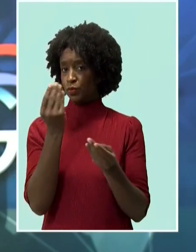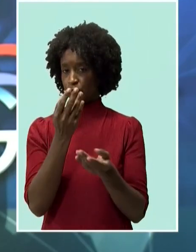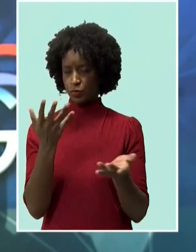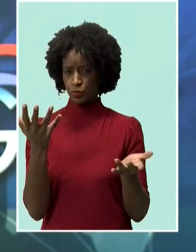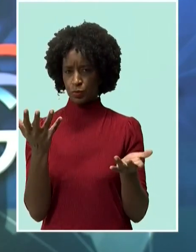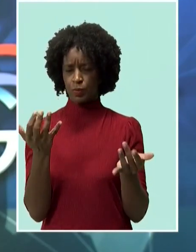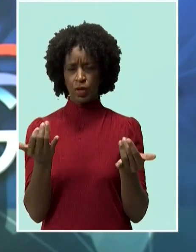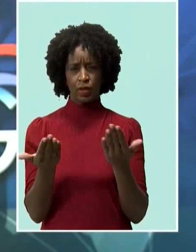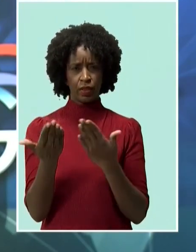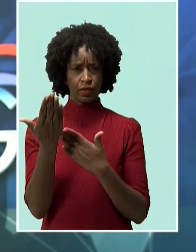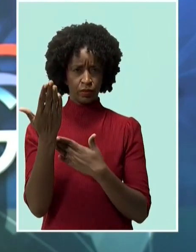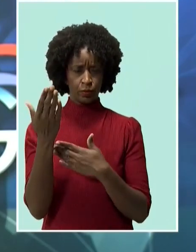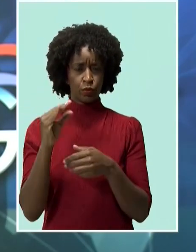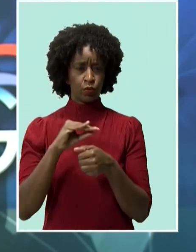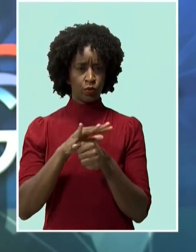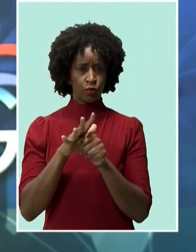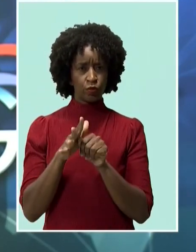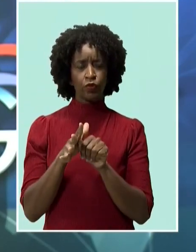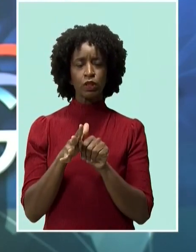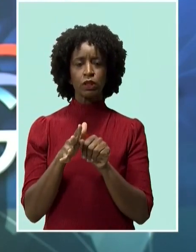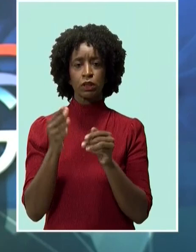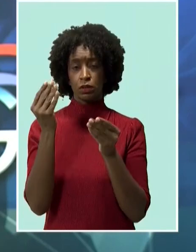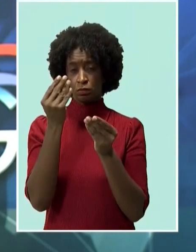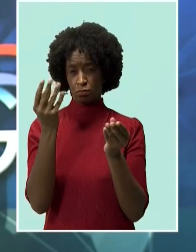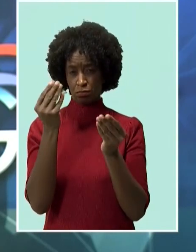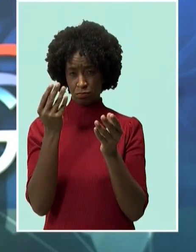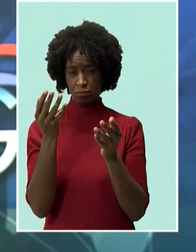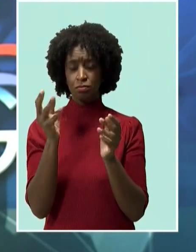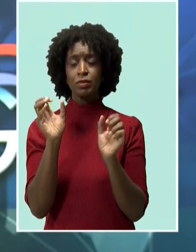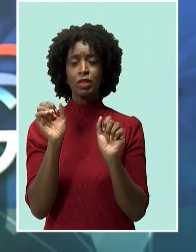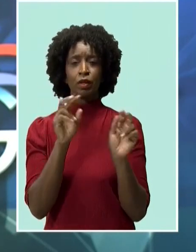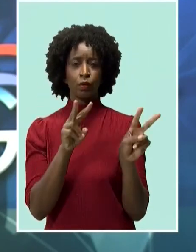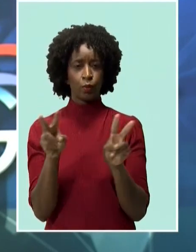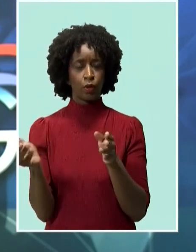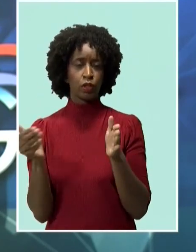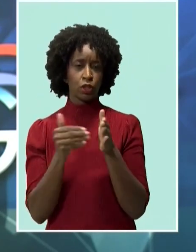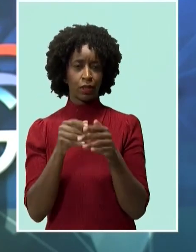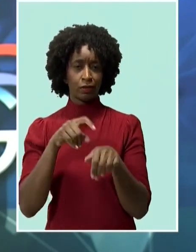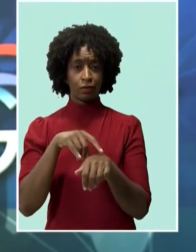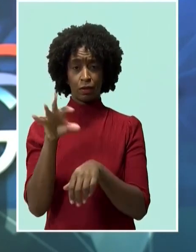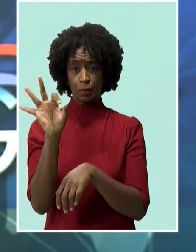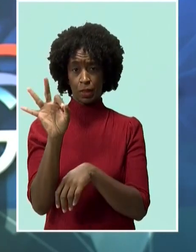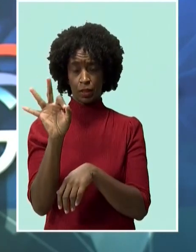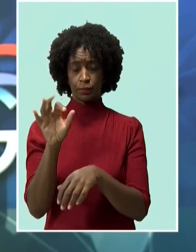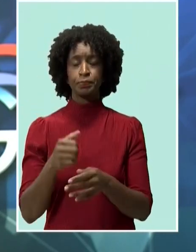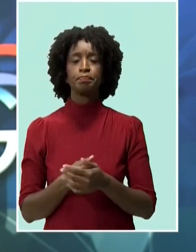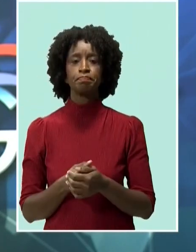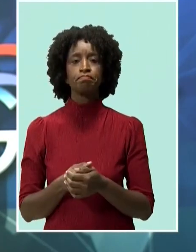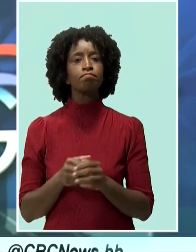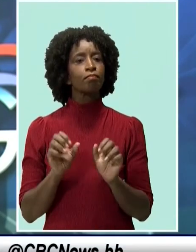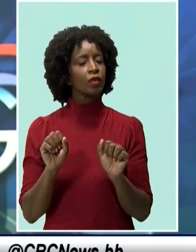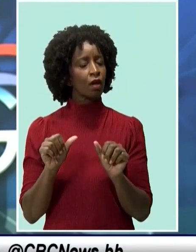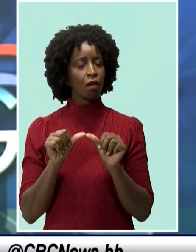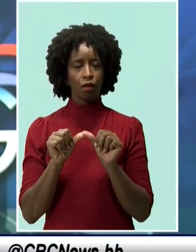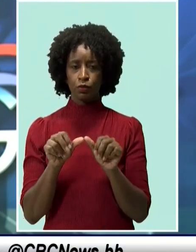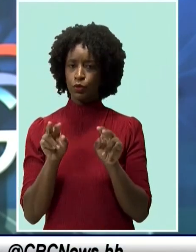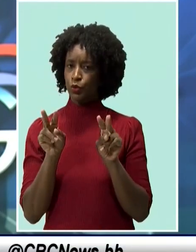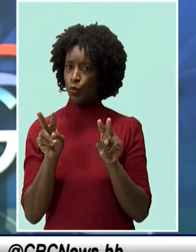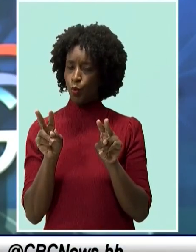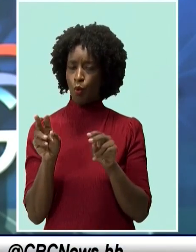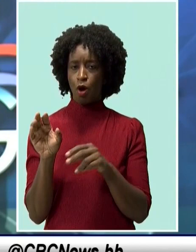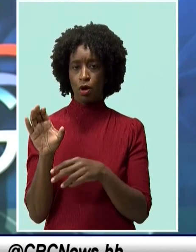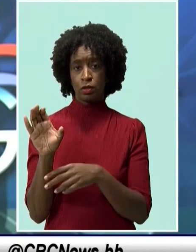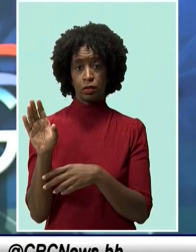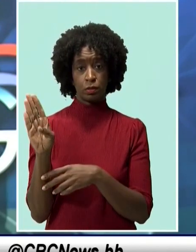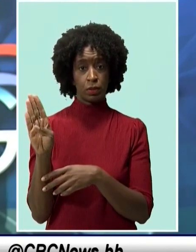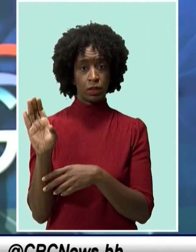repeat of this morning's COVID-19 press conference at 9 p.m. Also, you can continue to follow us here on TV8, and